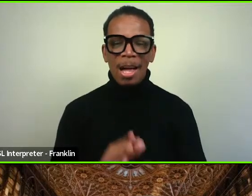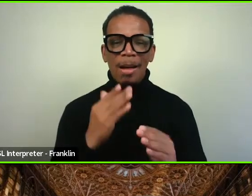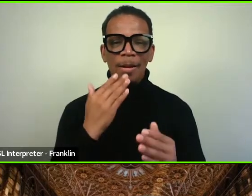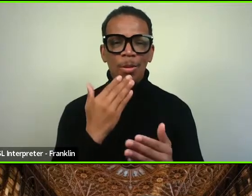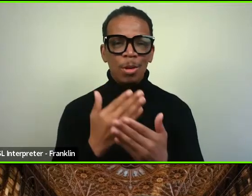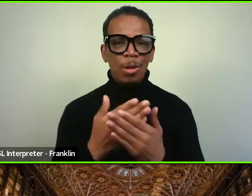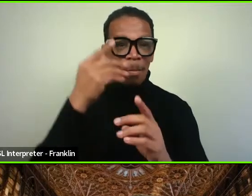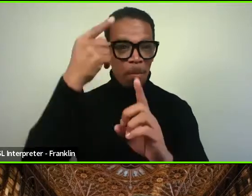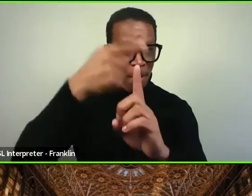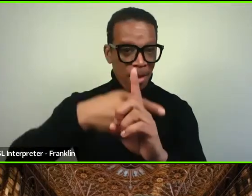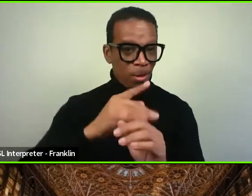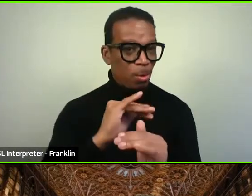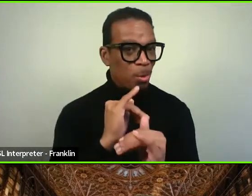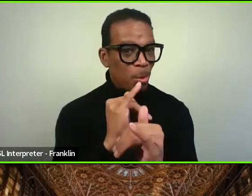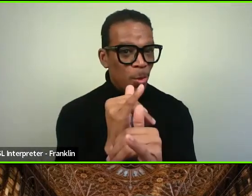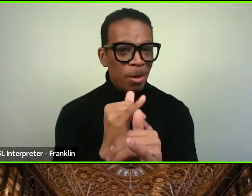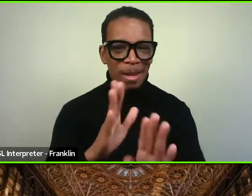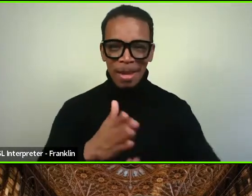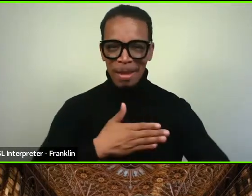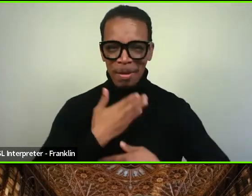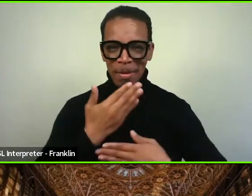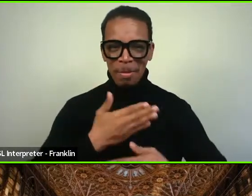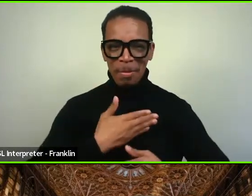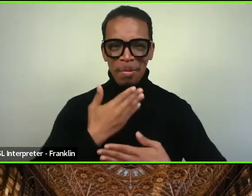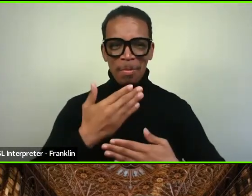the month. And happy